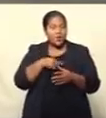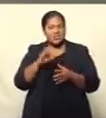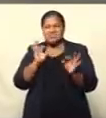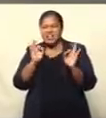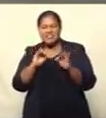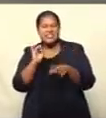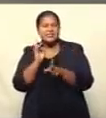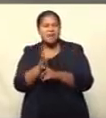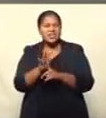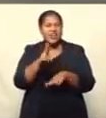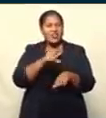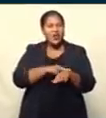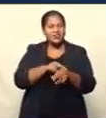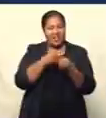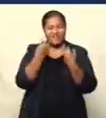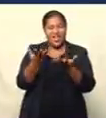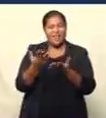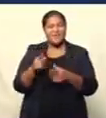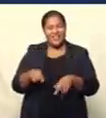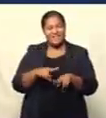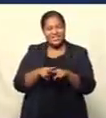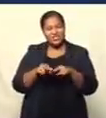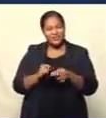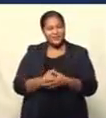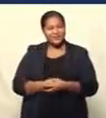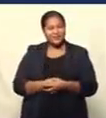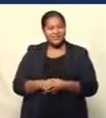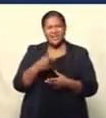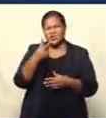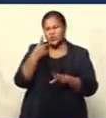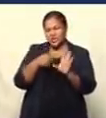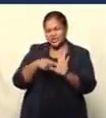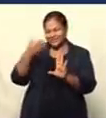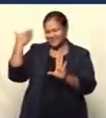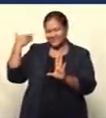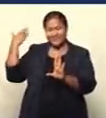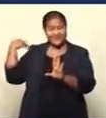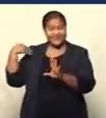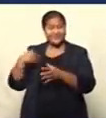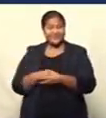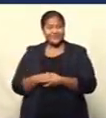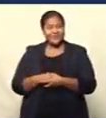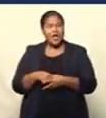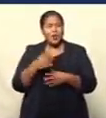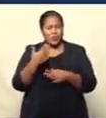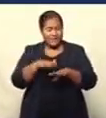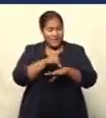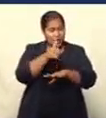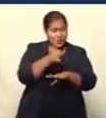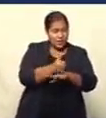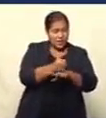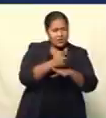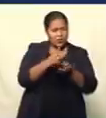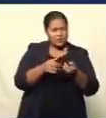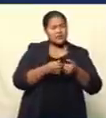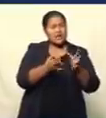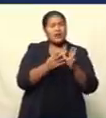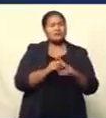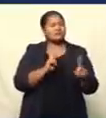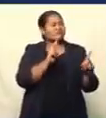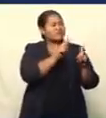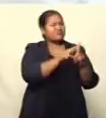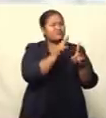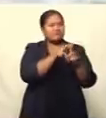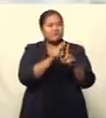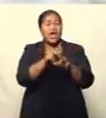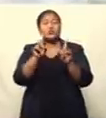specialized doctors available. 2 years back, with the foundation, as we started to reach out, creating